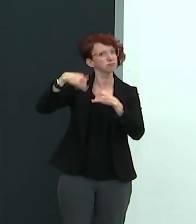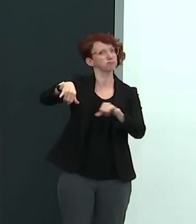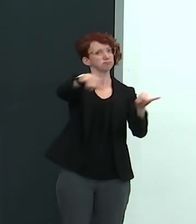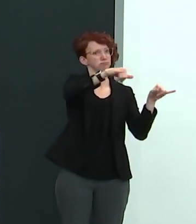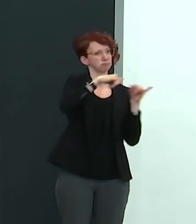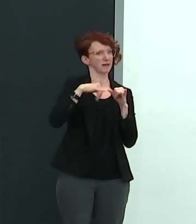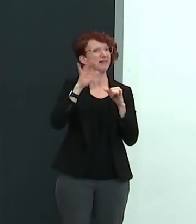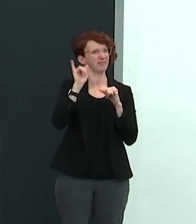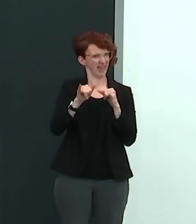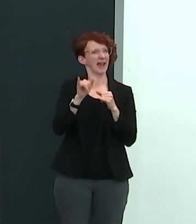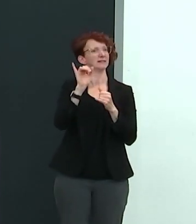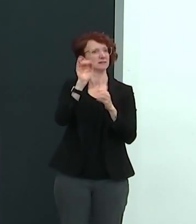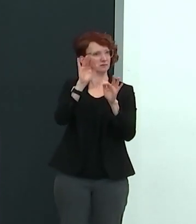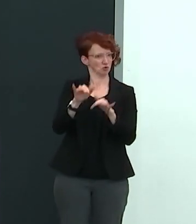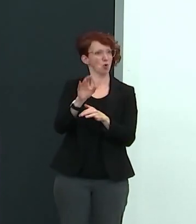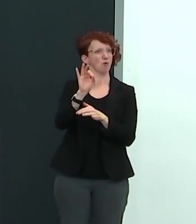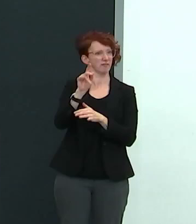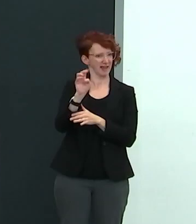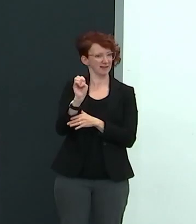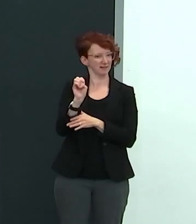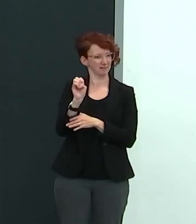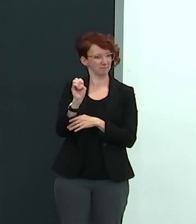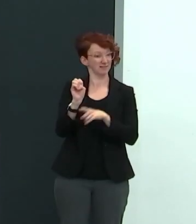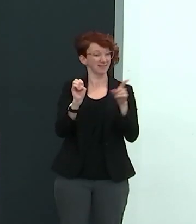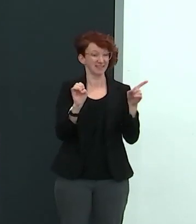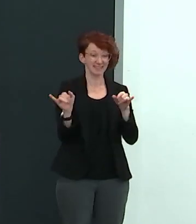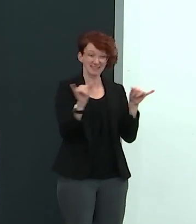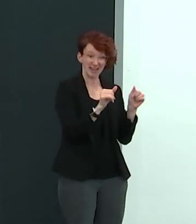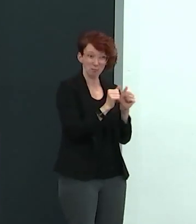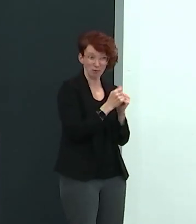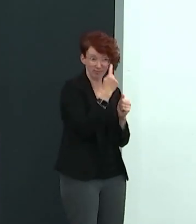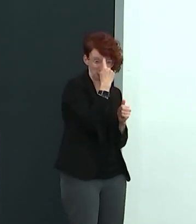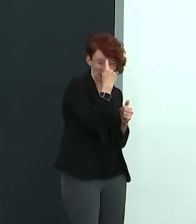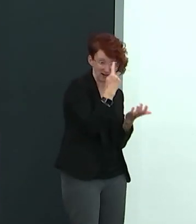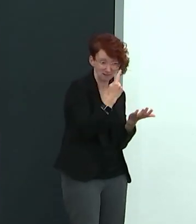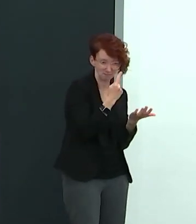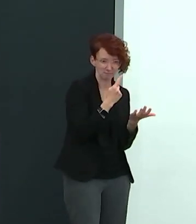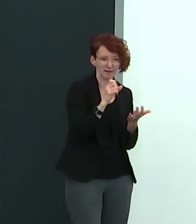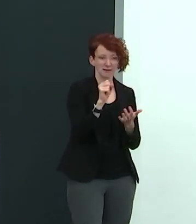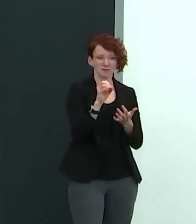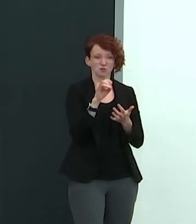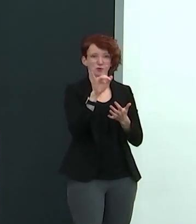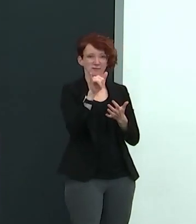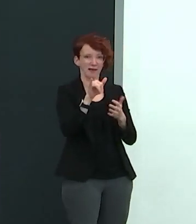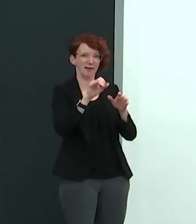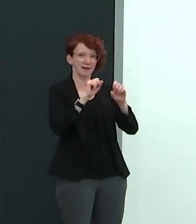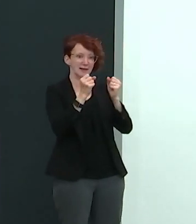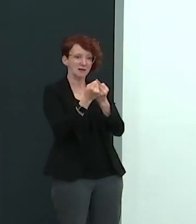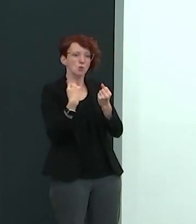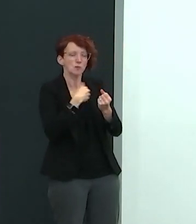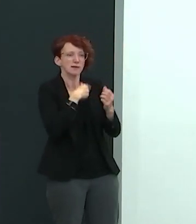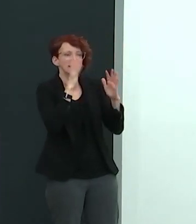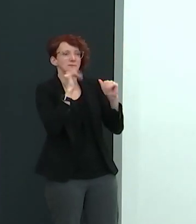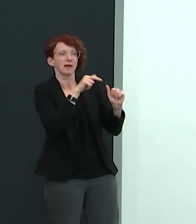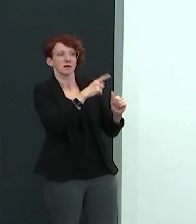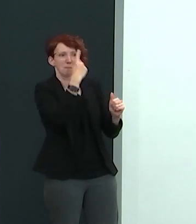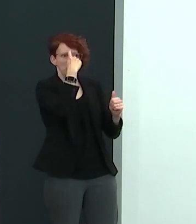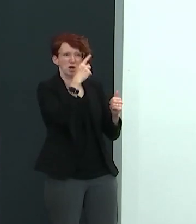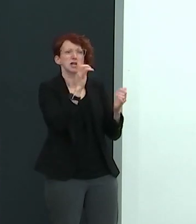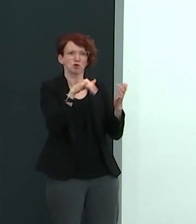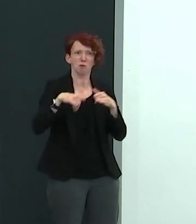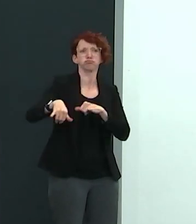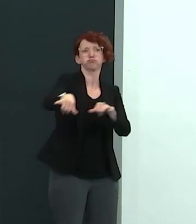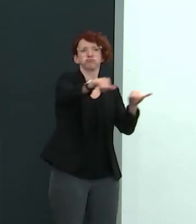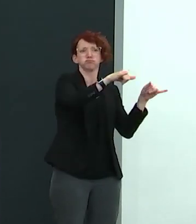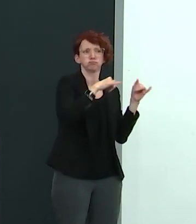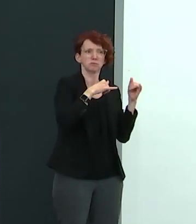When it comes to brains, that's what society expects the brain to look like, how we should think, how we should process, communicate,